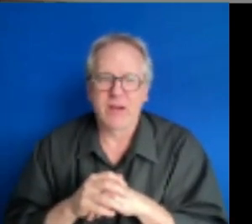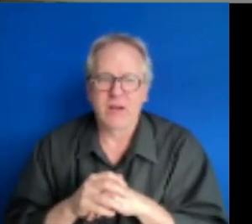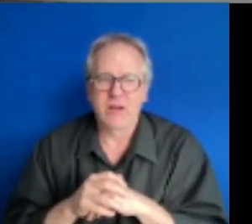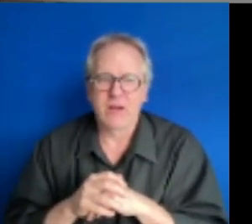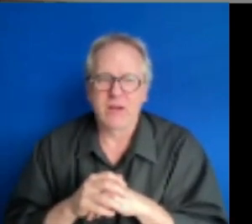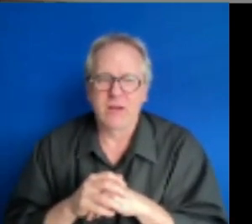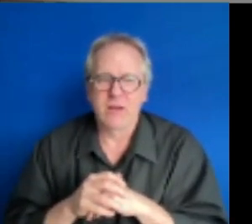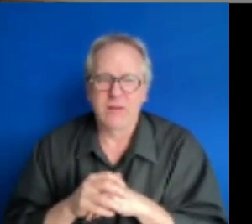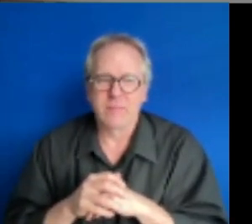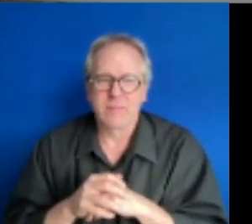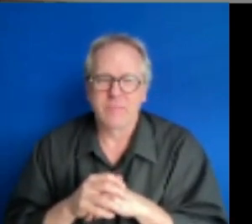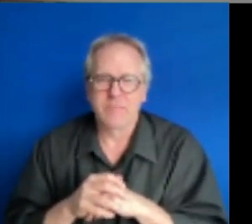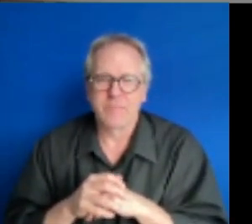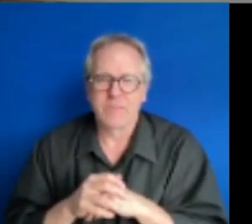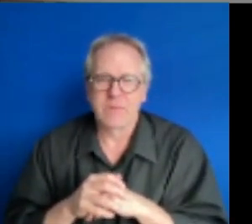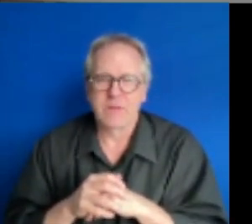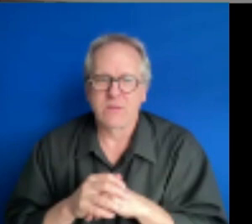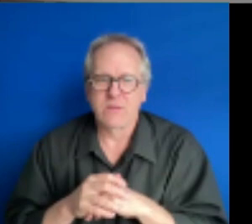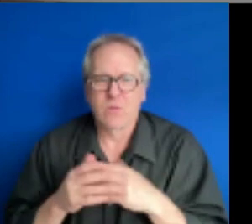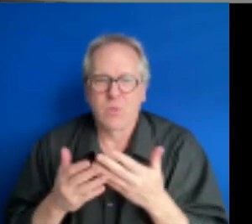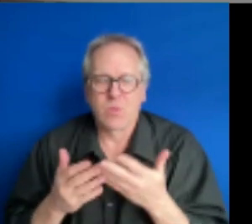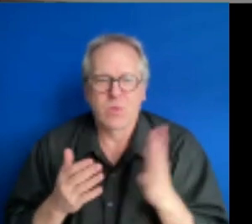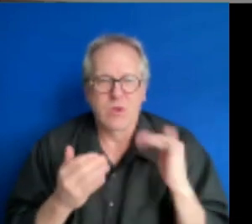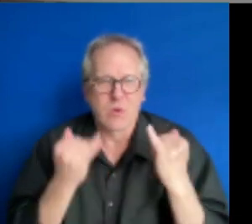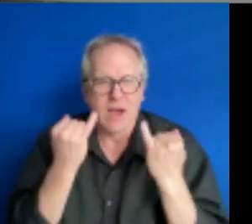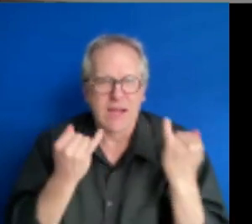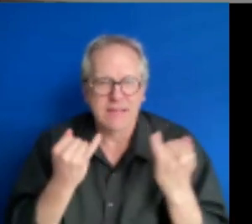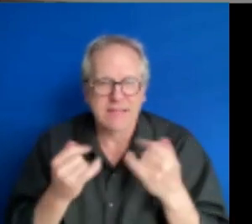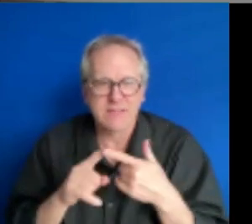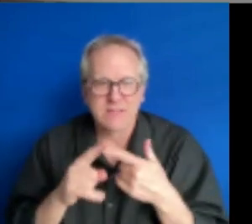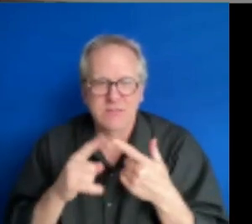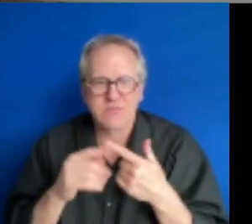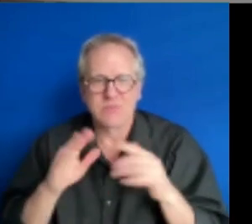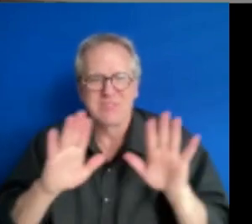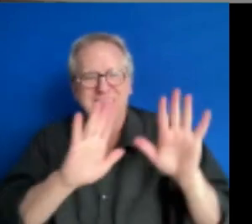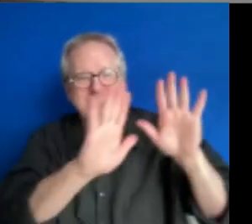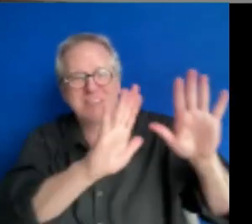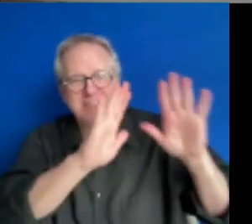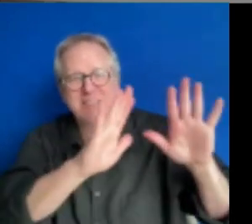sounding the alarm? So what are your ideas for sounding the alarm?